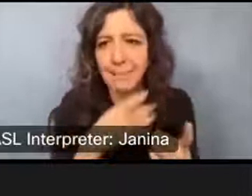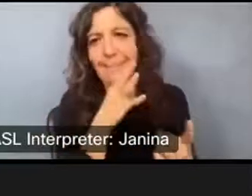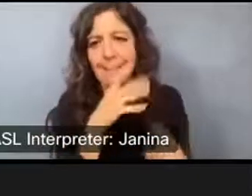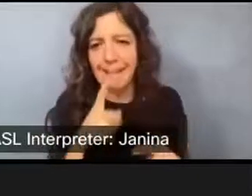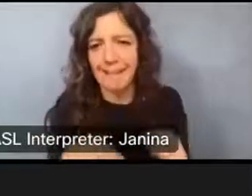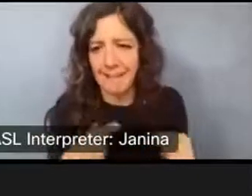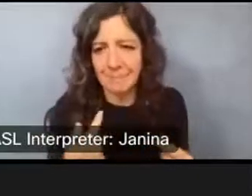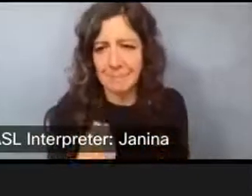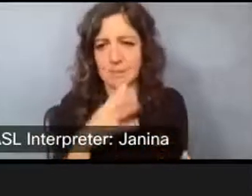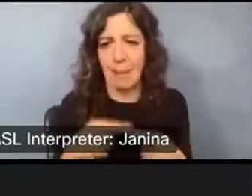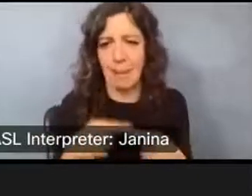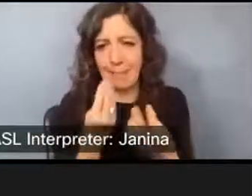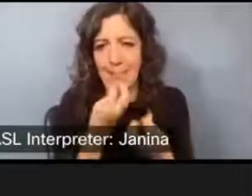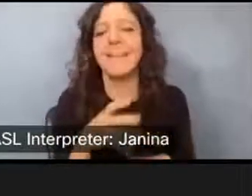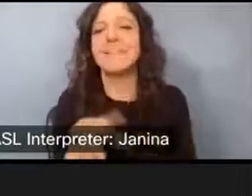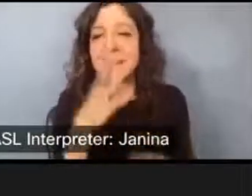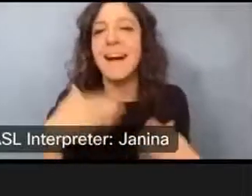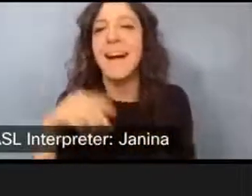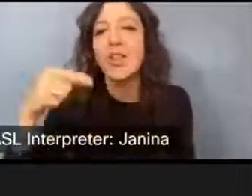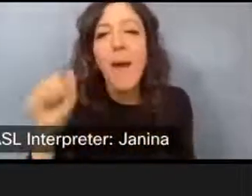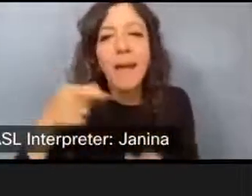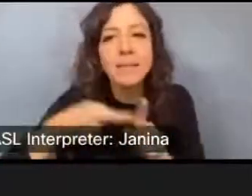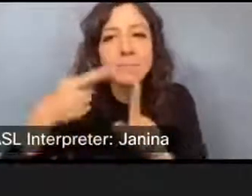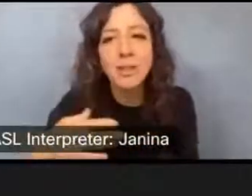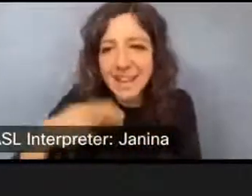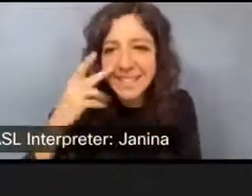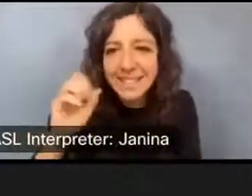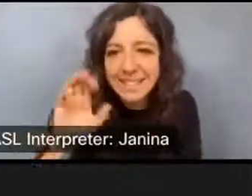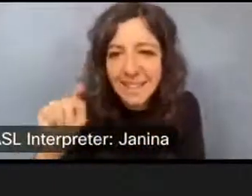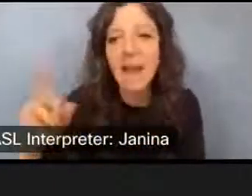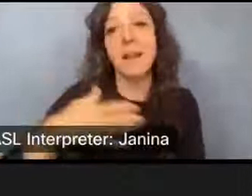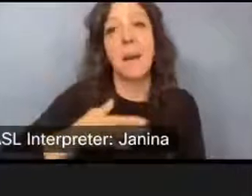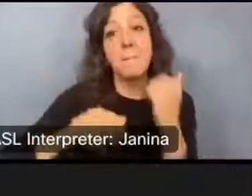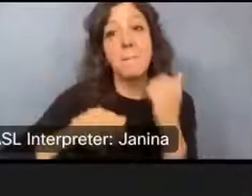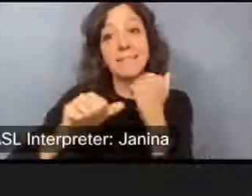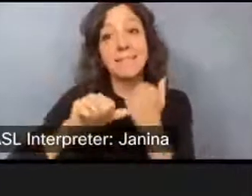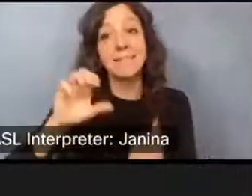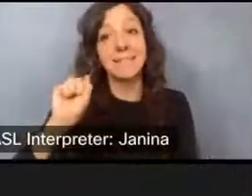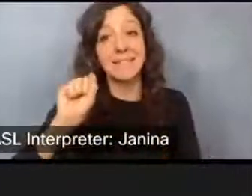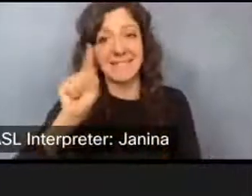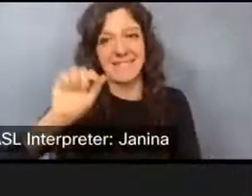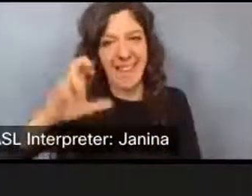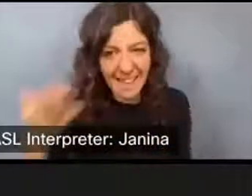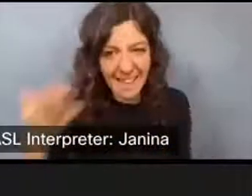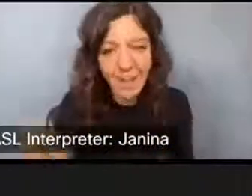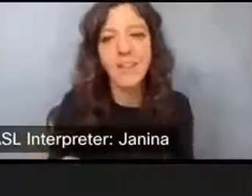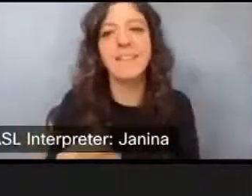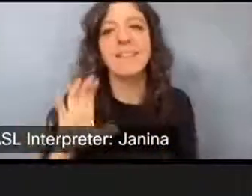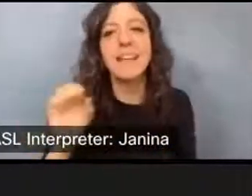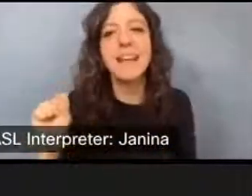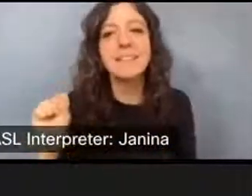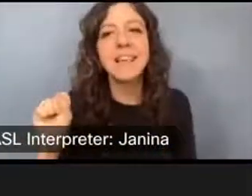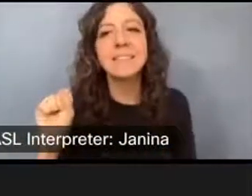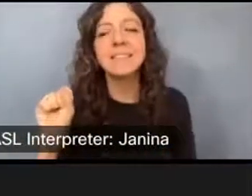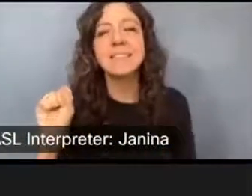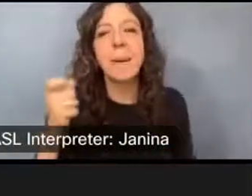then QA specialist, I see Scott on here. My assistant Zach is on here, our CSS manager. So Jordan Eller